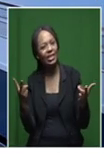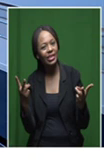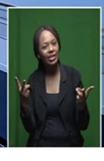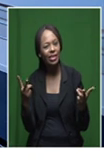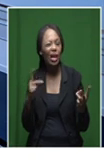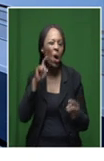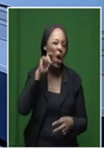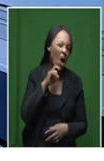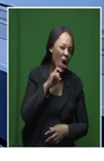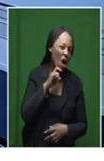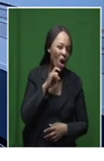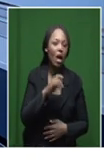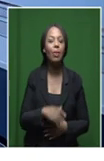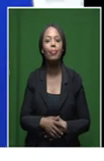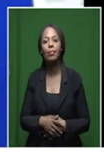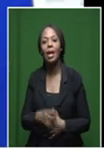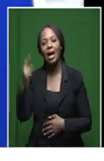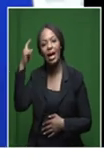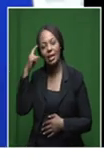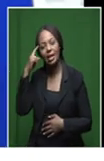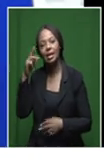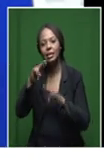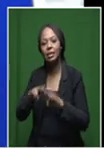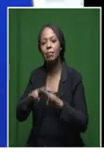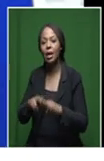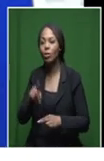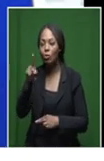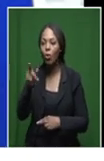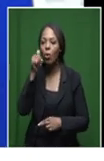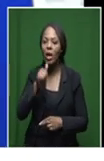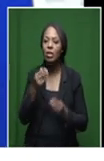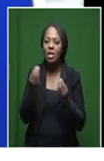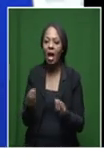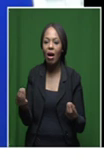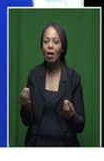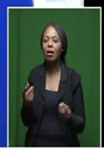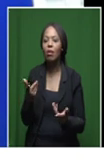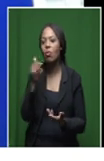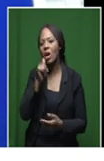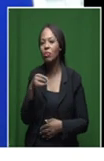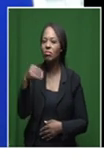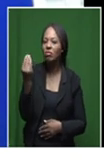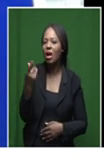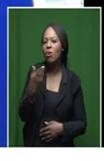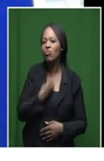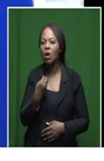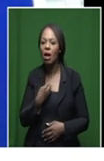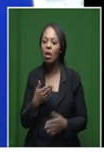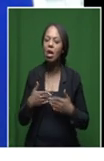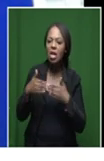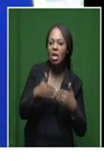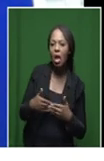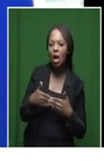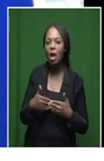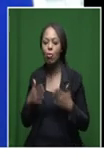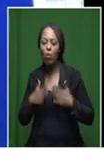it's more of how you look after yourself when you're younger and the type of lifestyle you have. whether you've got good genes or not. Mm-hmm. It's a